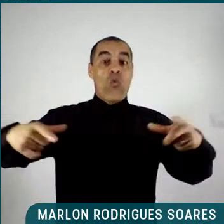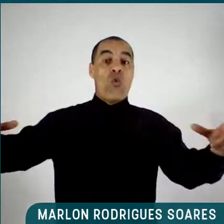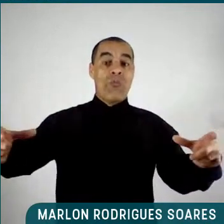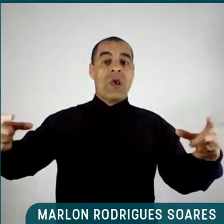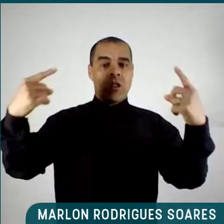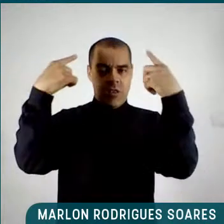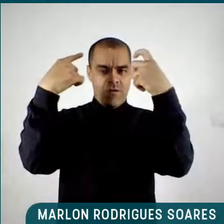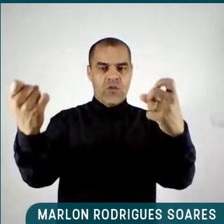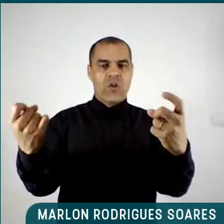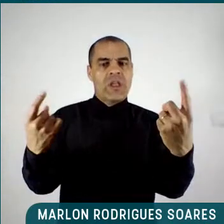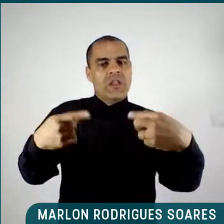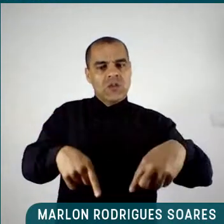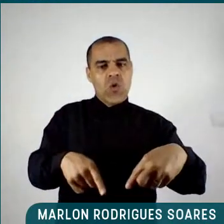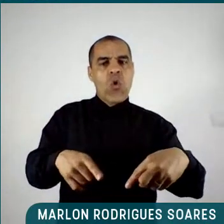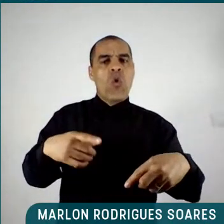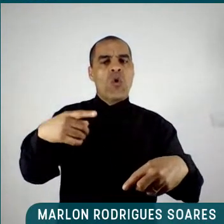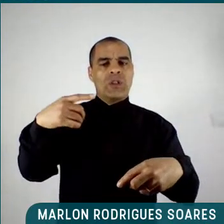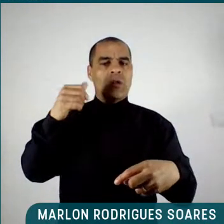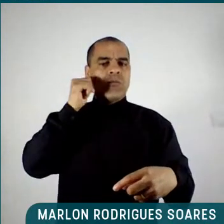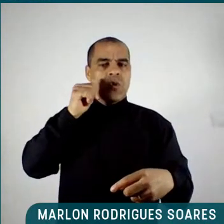And,